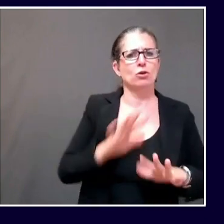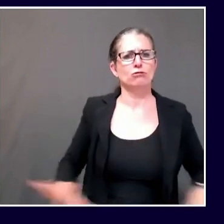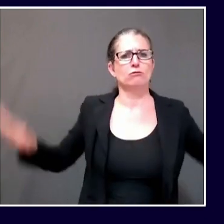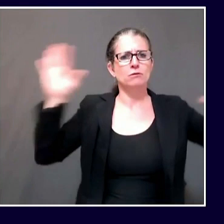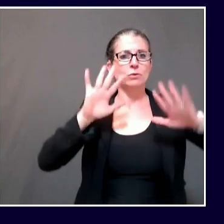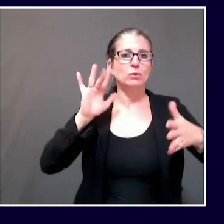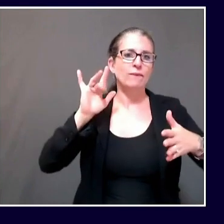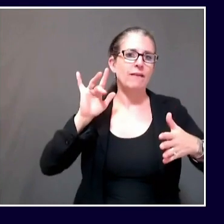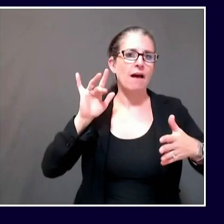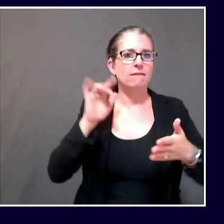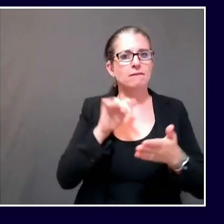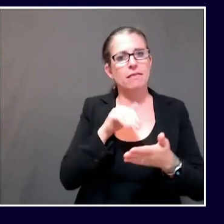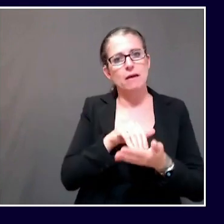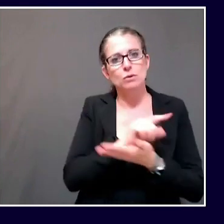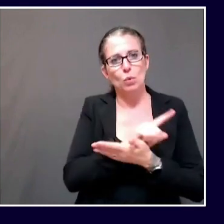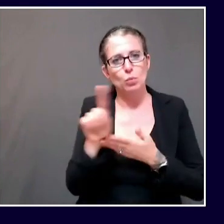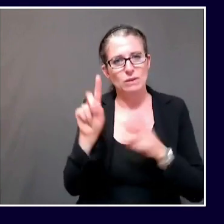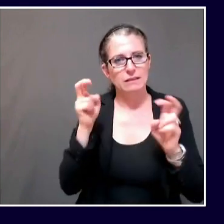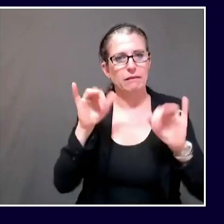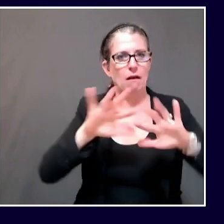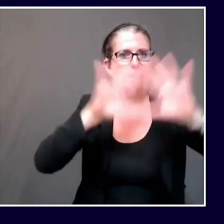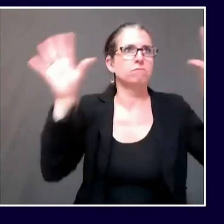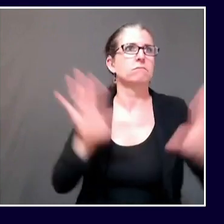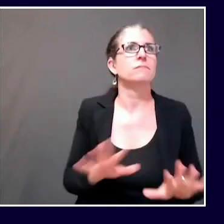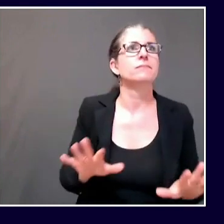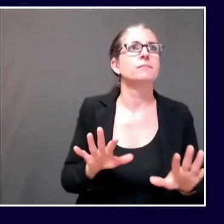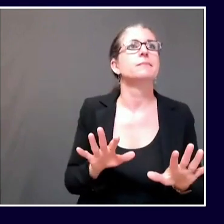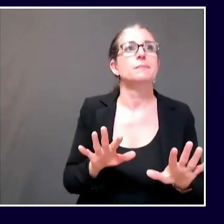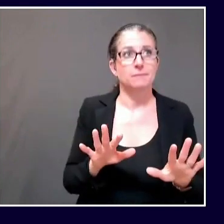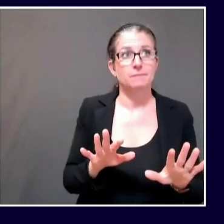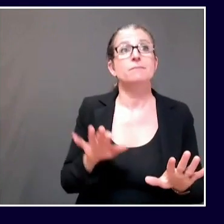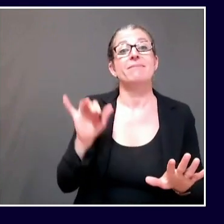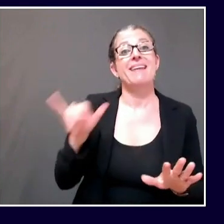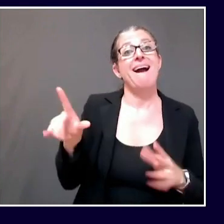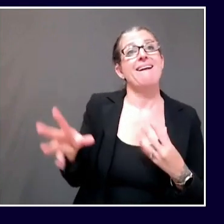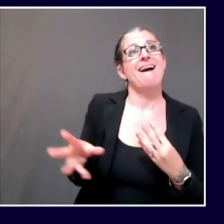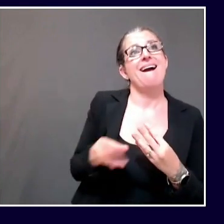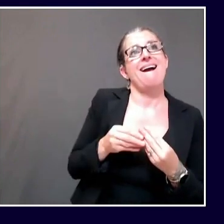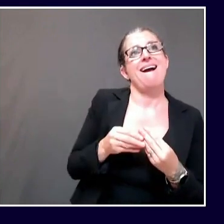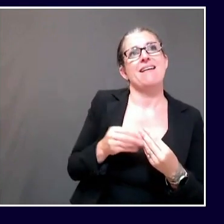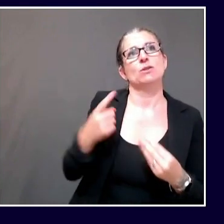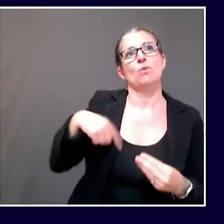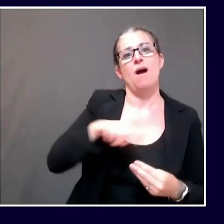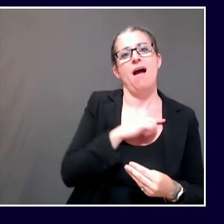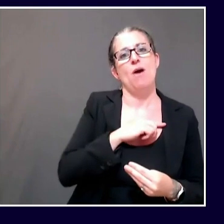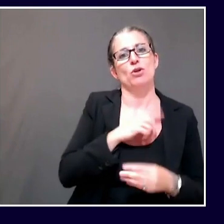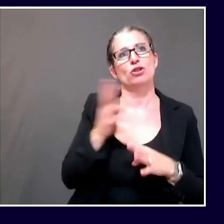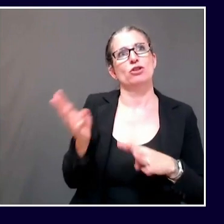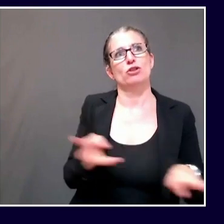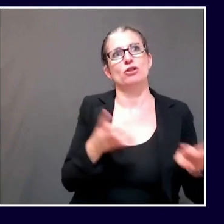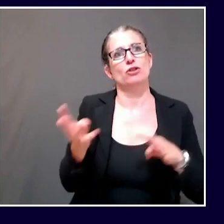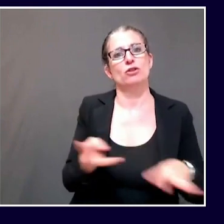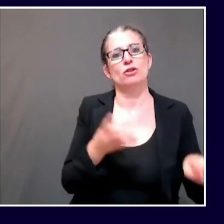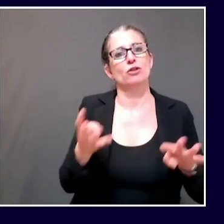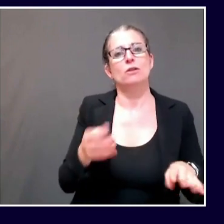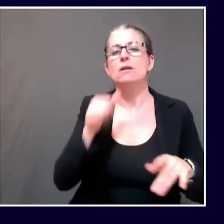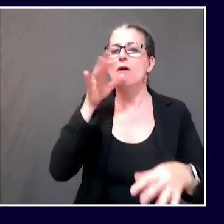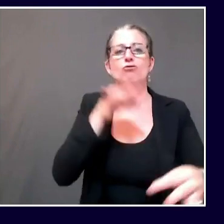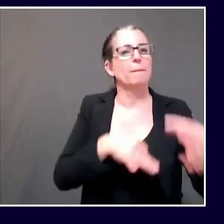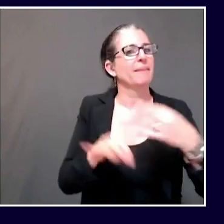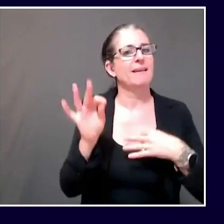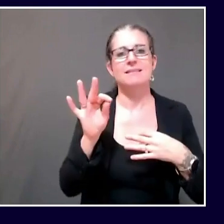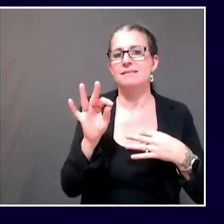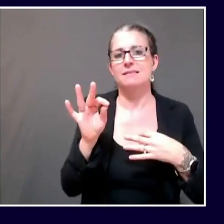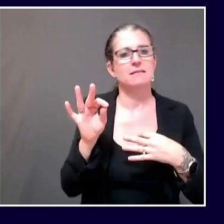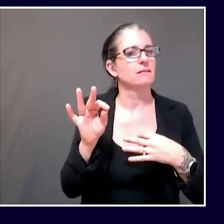what's being done at the Maine CDC laboratory, not to replace it. Many of these tests have features that a big